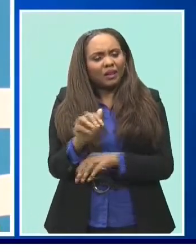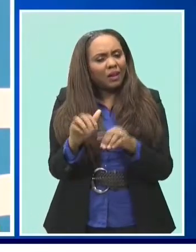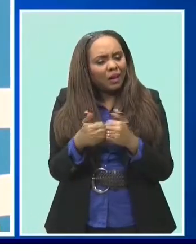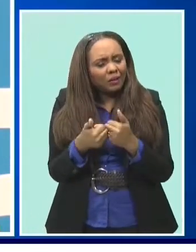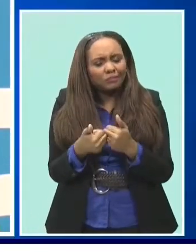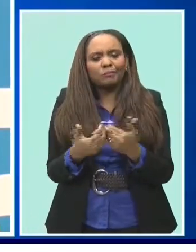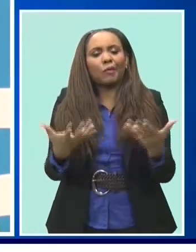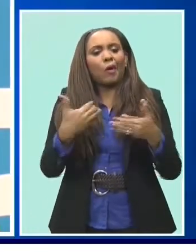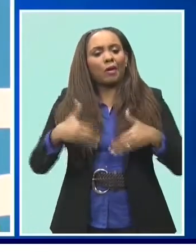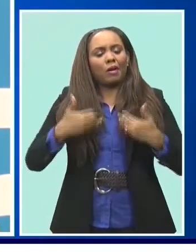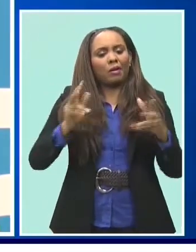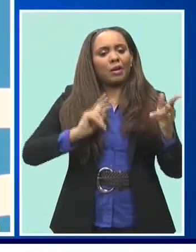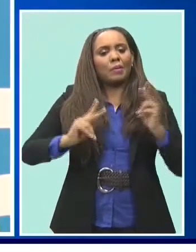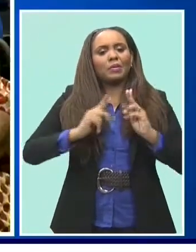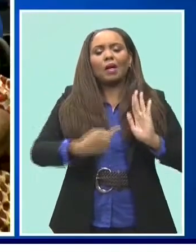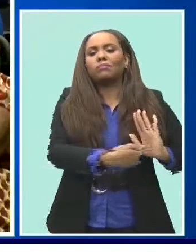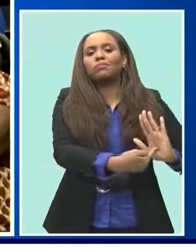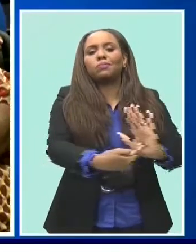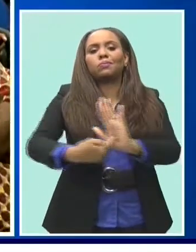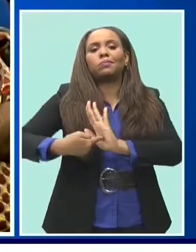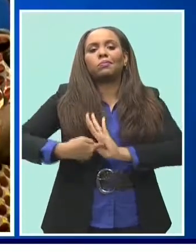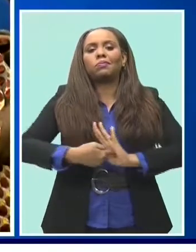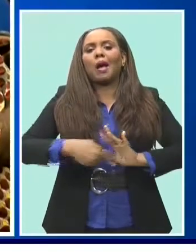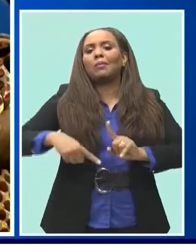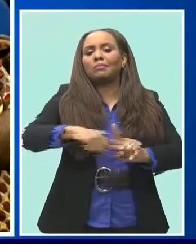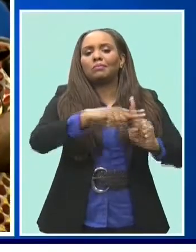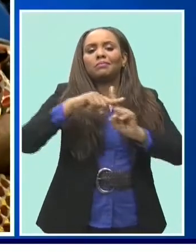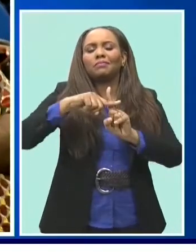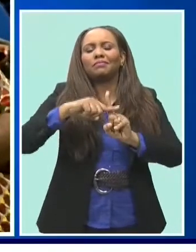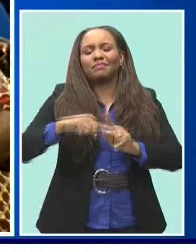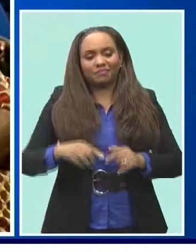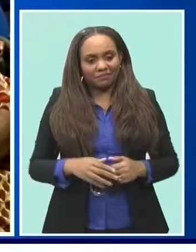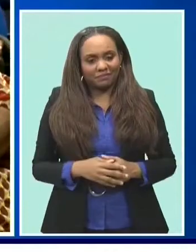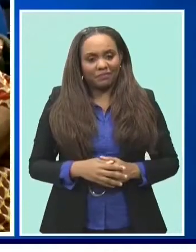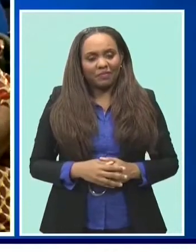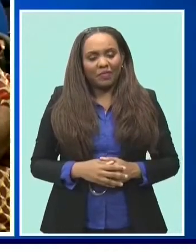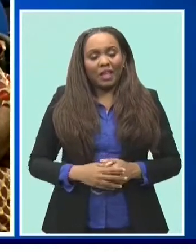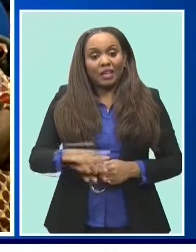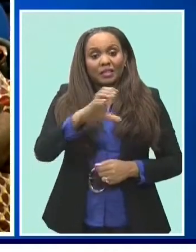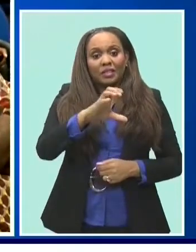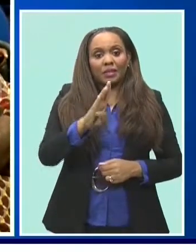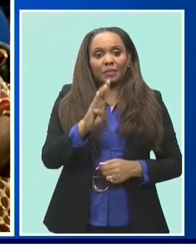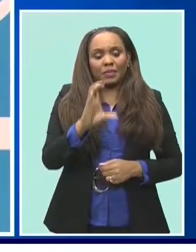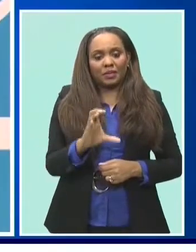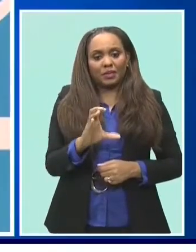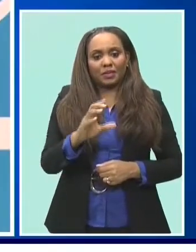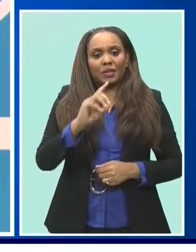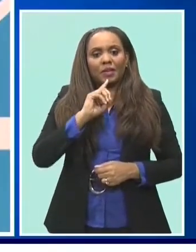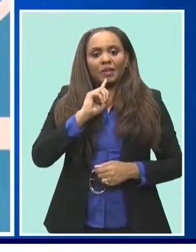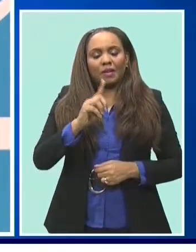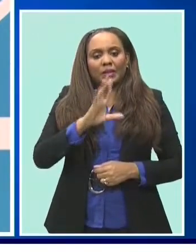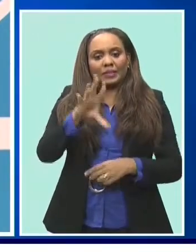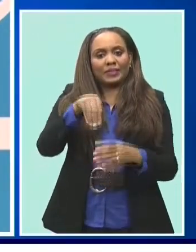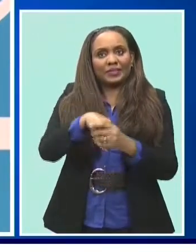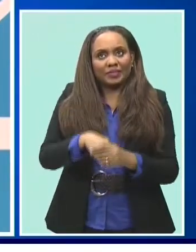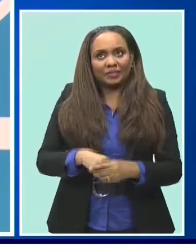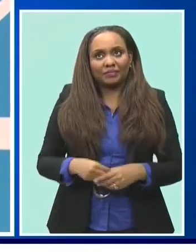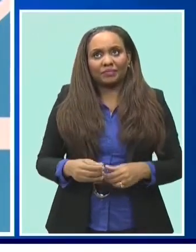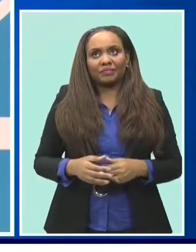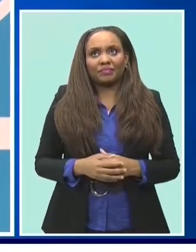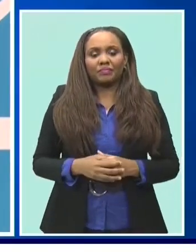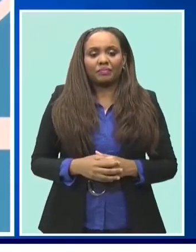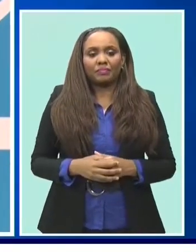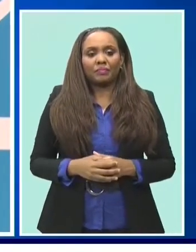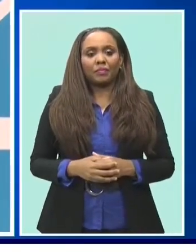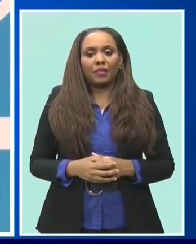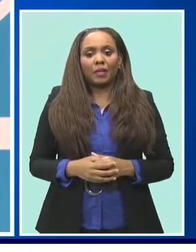our young people to shine. The Caribbean Broadcasting Corporation has been on board from inception. There's an amazing career to be had